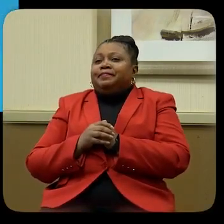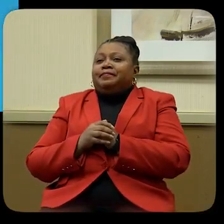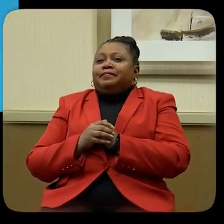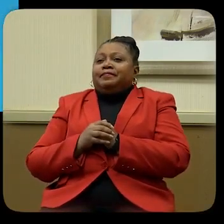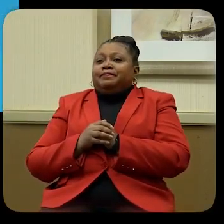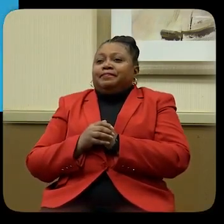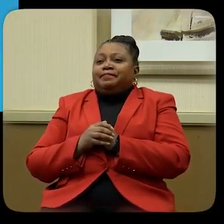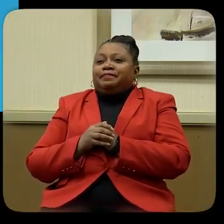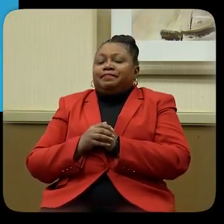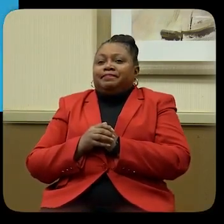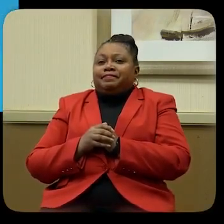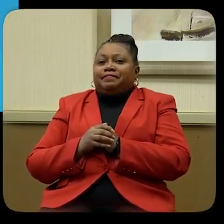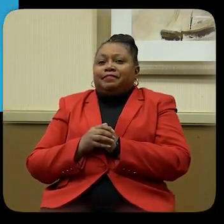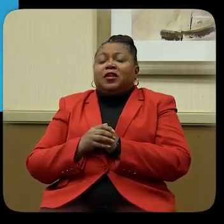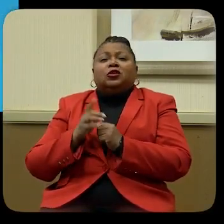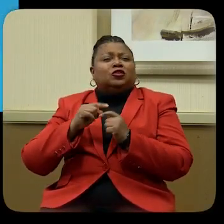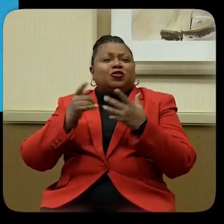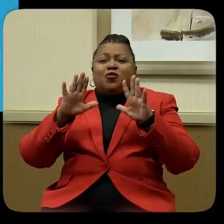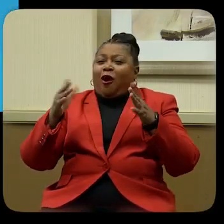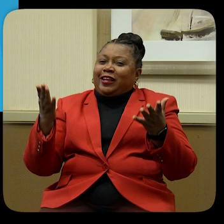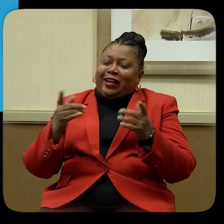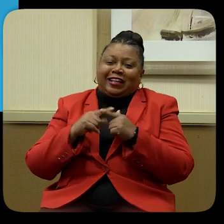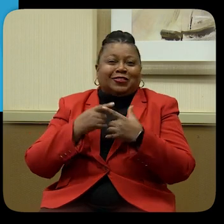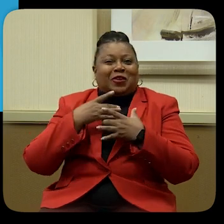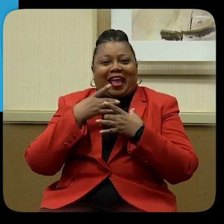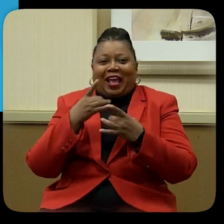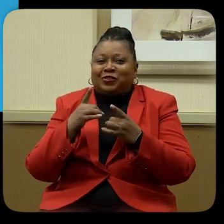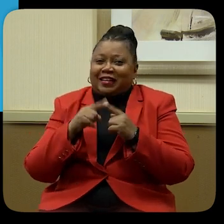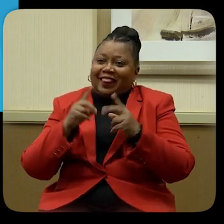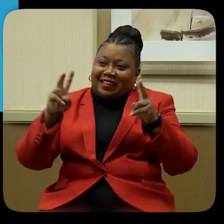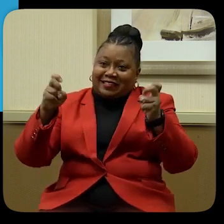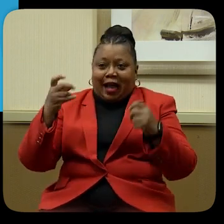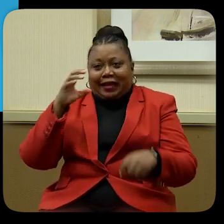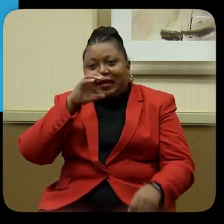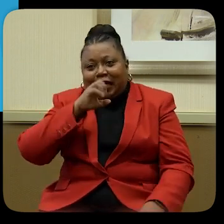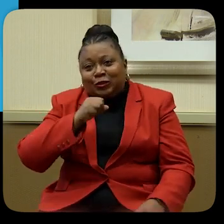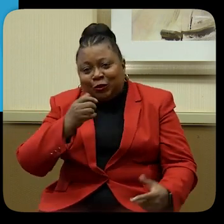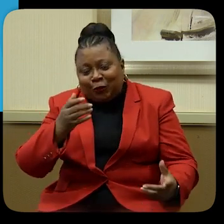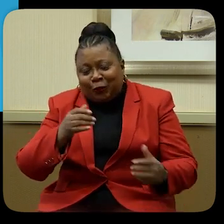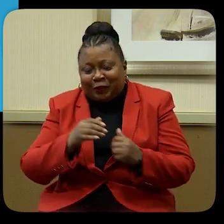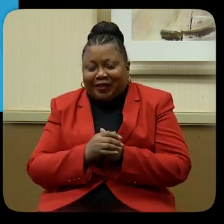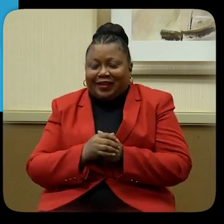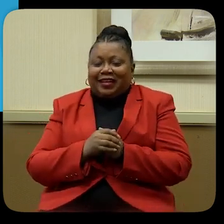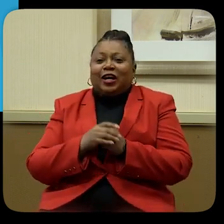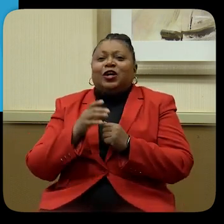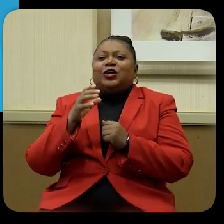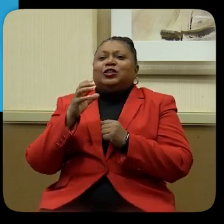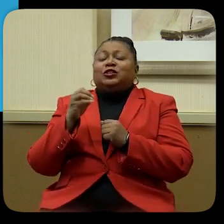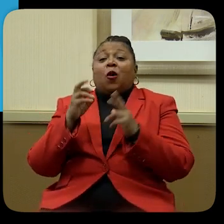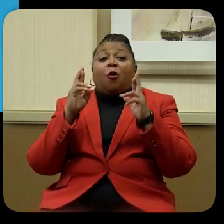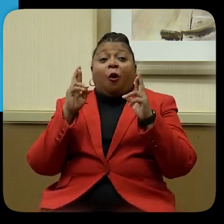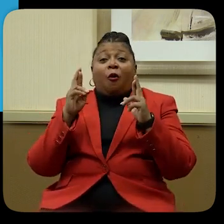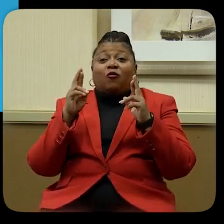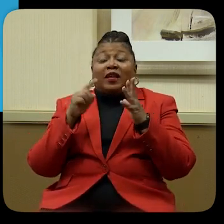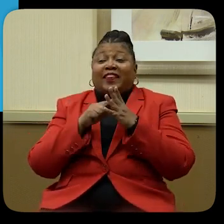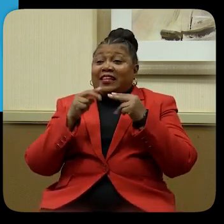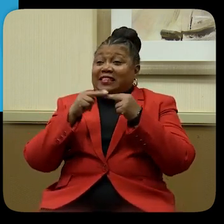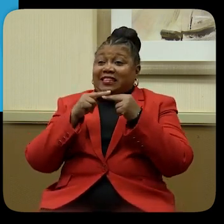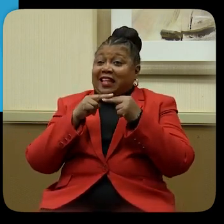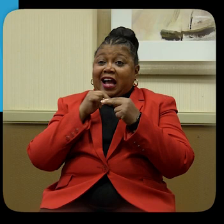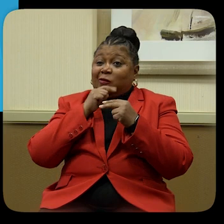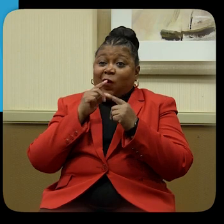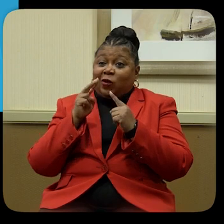All right. So you're all here because you're interested in this topic, I assume. So hopefully this slide